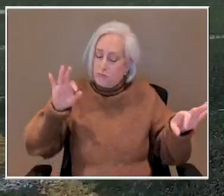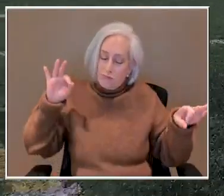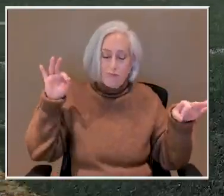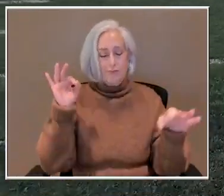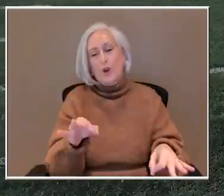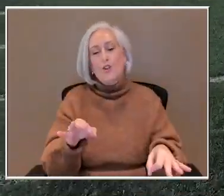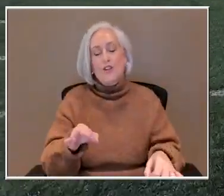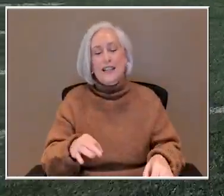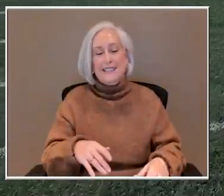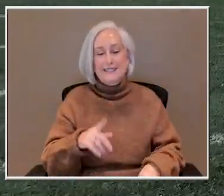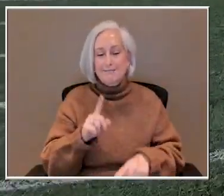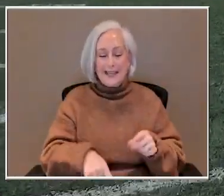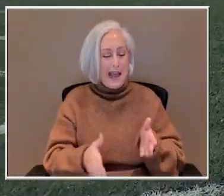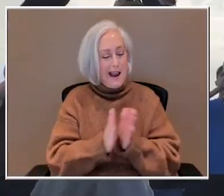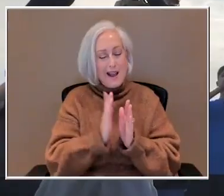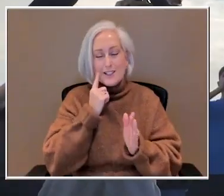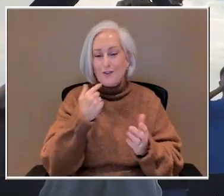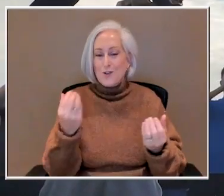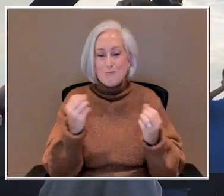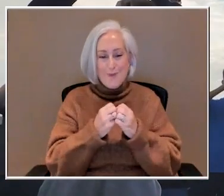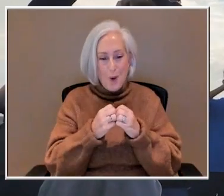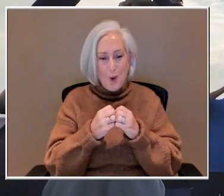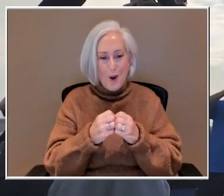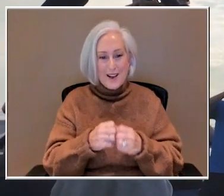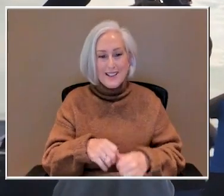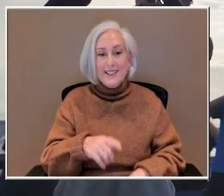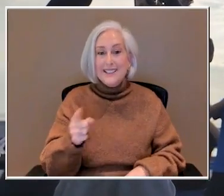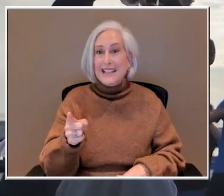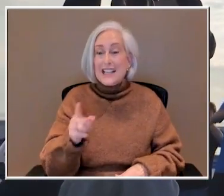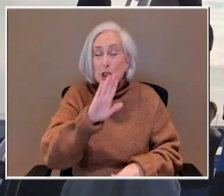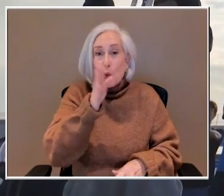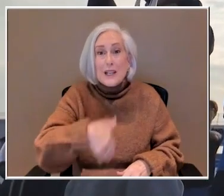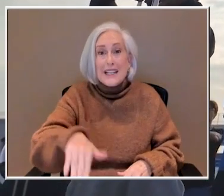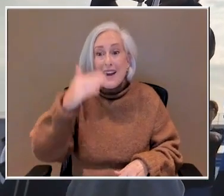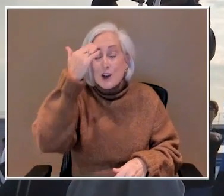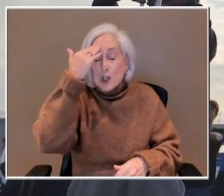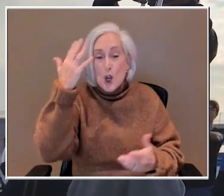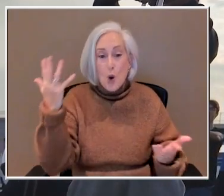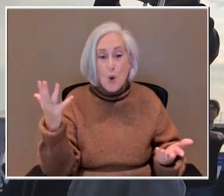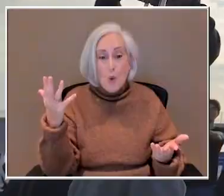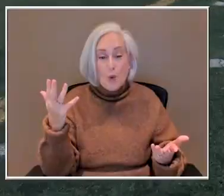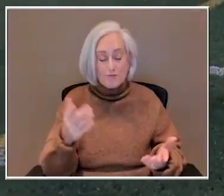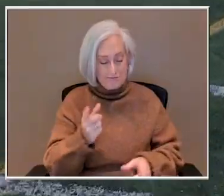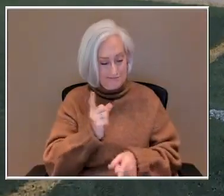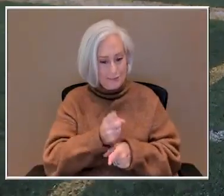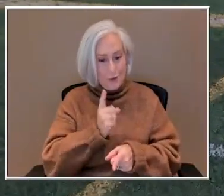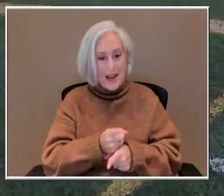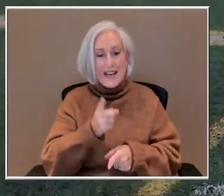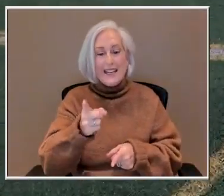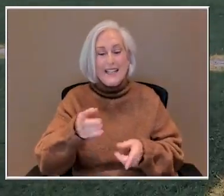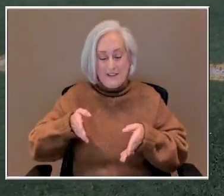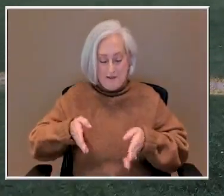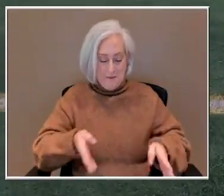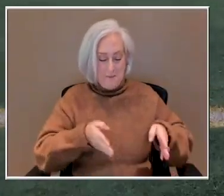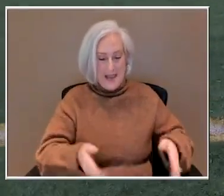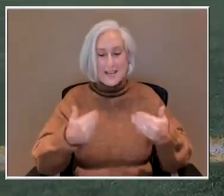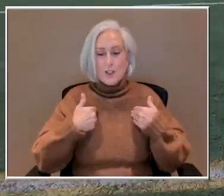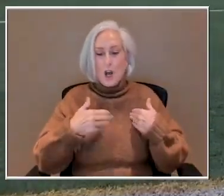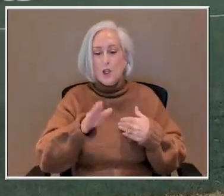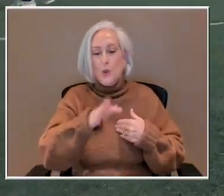mean, it's like even right across. It looks amazing. Absolutely. If he had pants on, you wouldn't know it. You wouldn't know